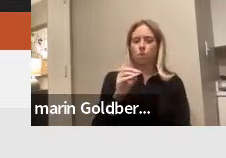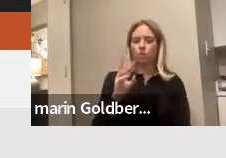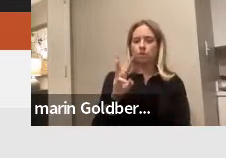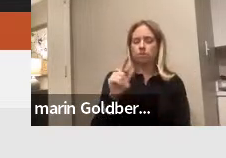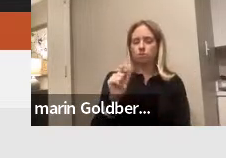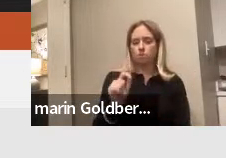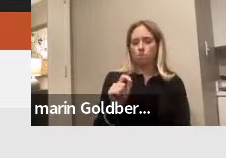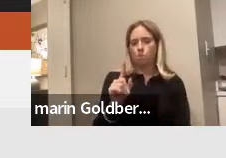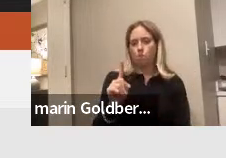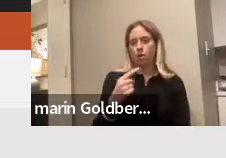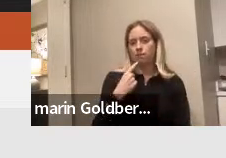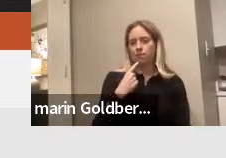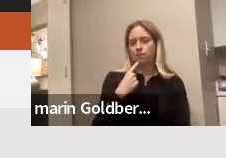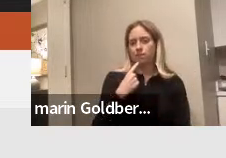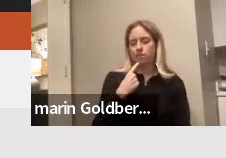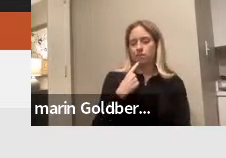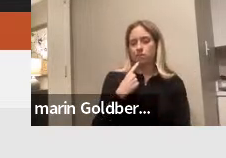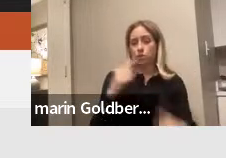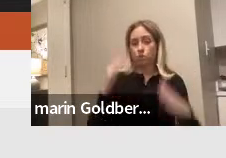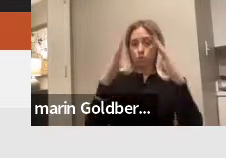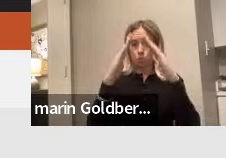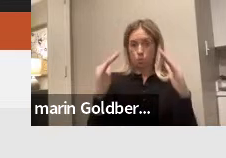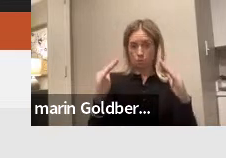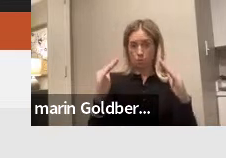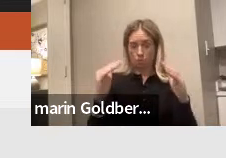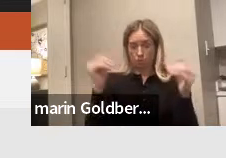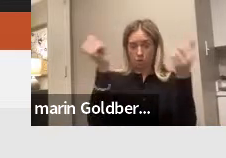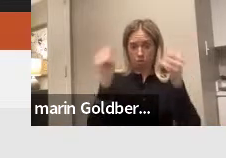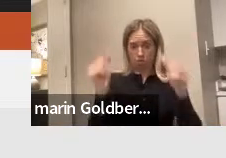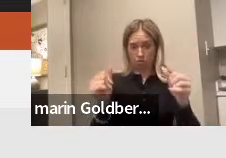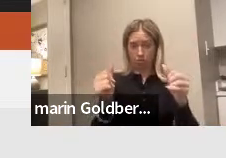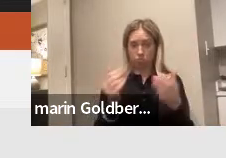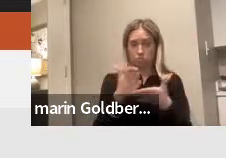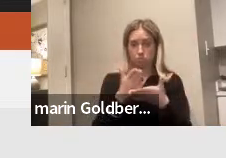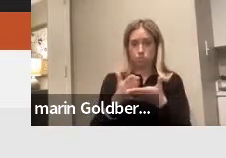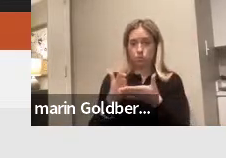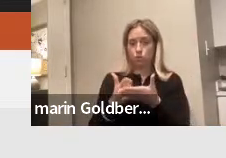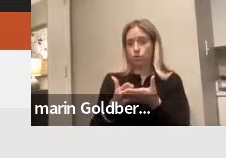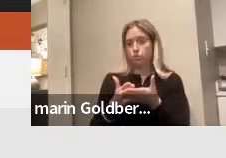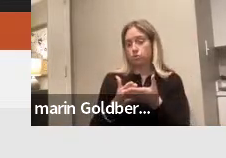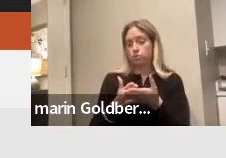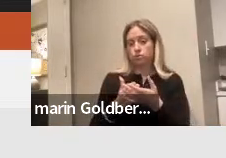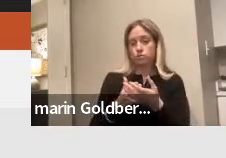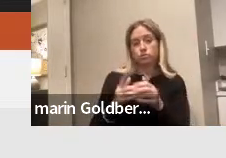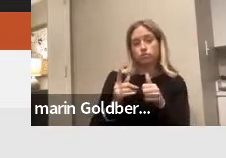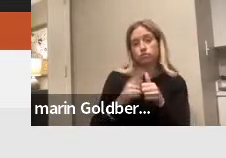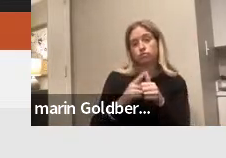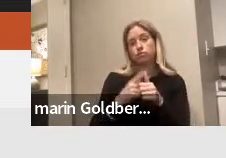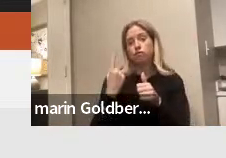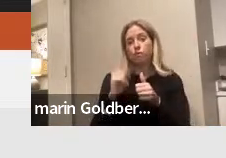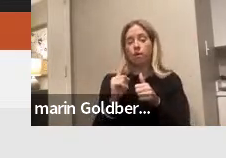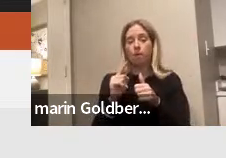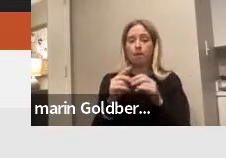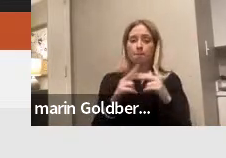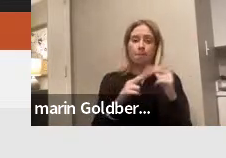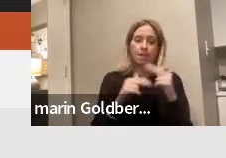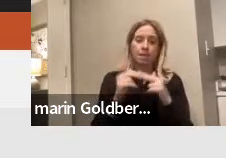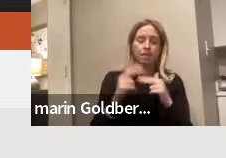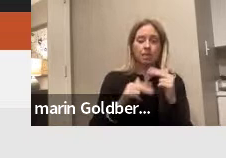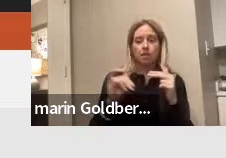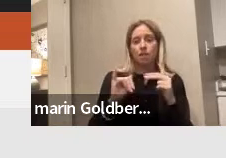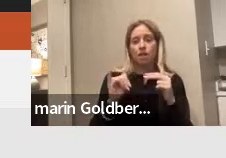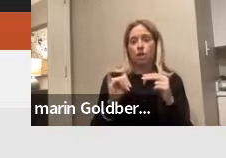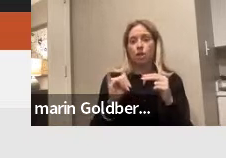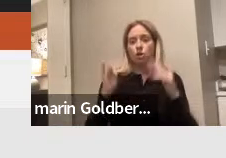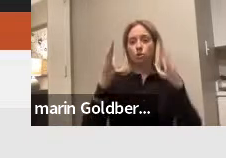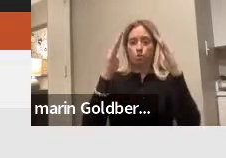E206.1 states that rooftop architectural elements original to a principal building, such as porch roofs, cannot